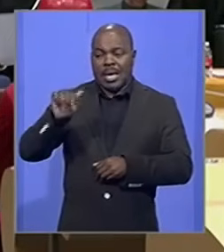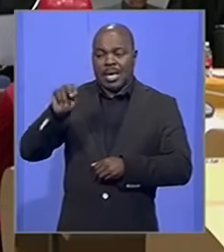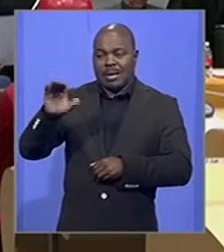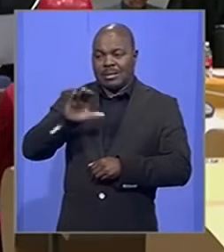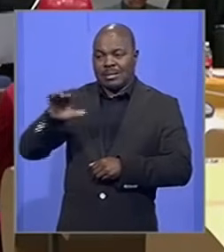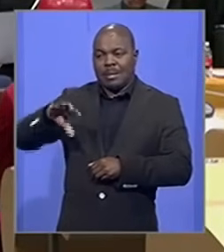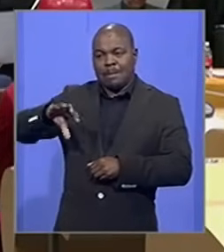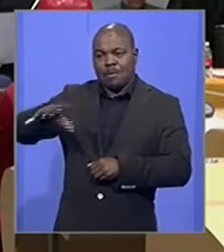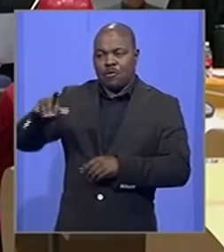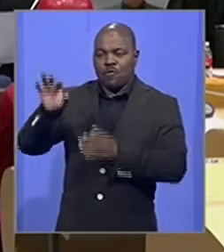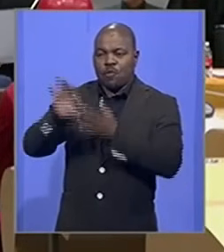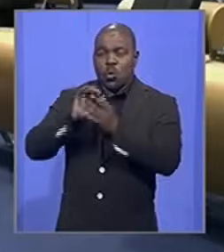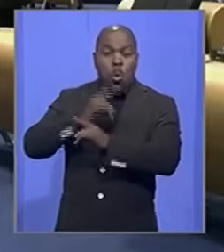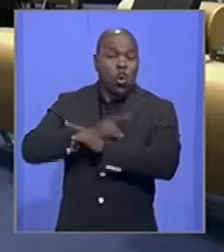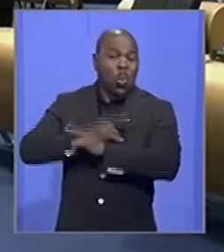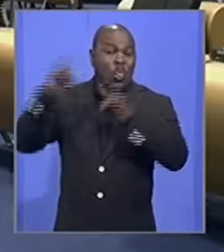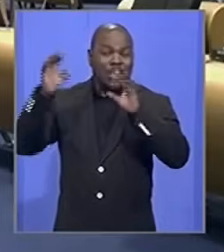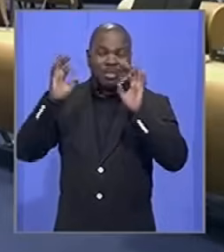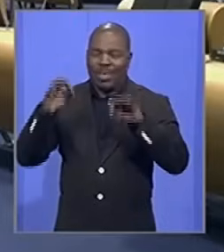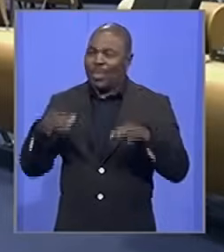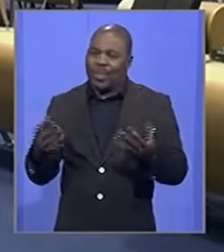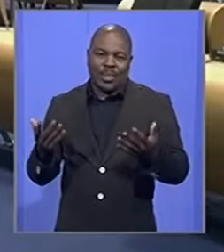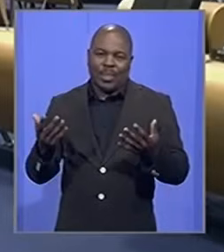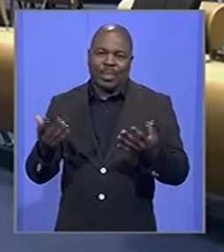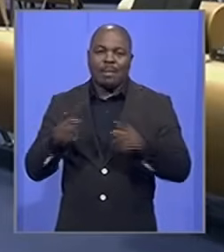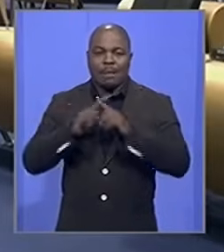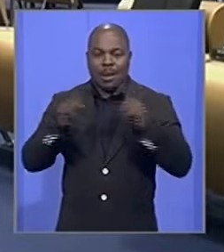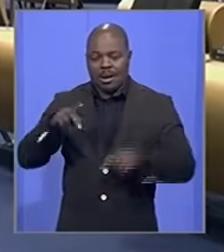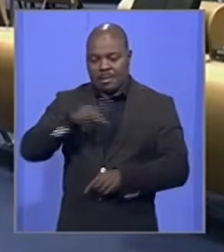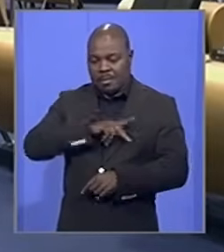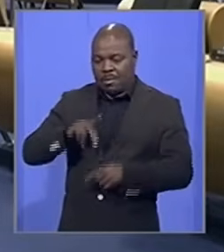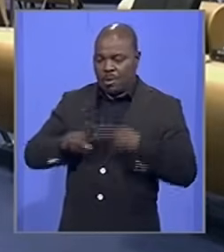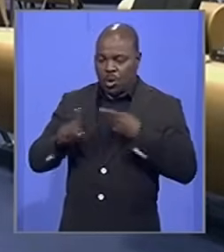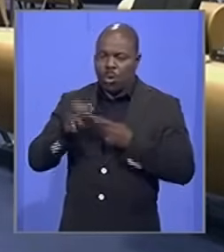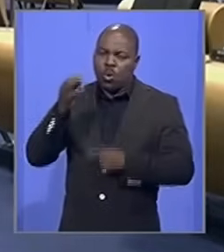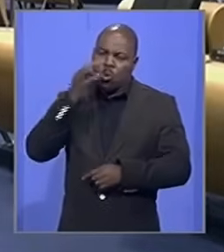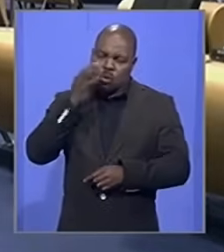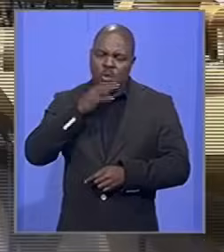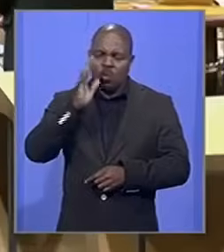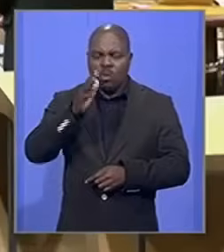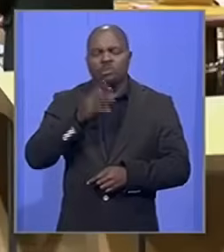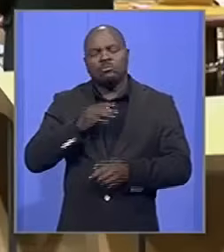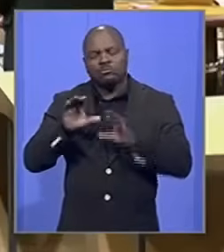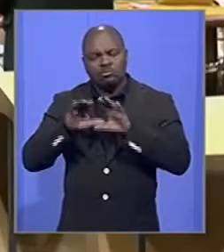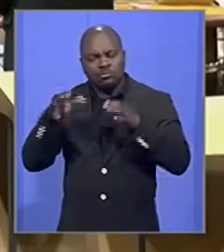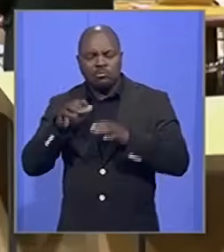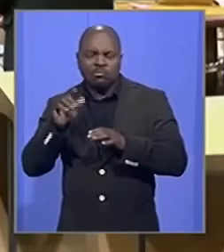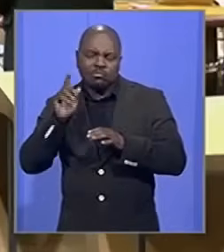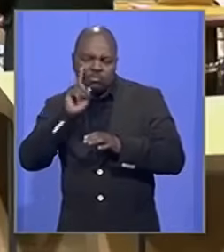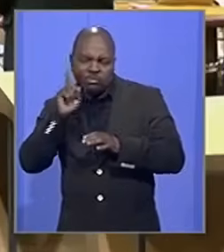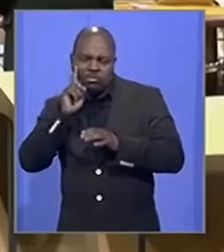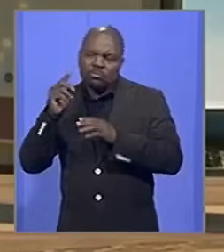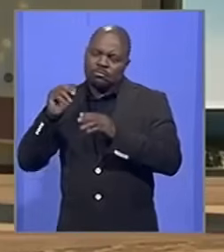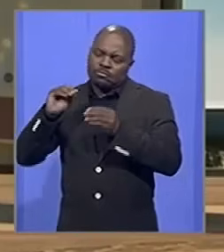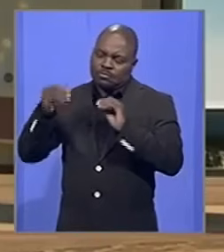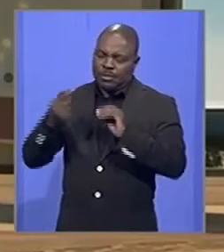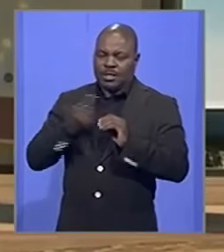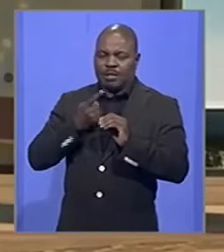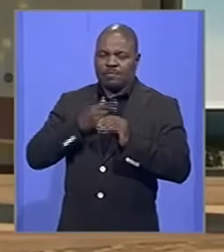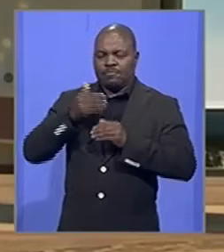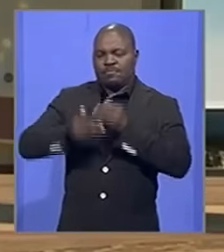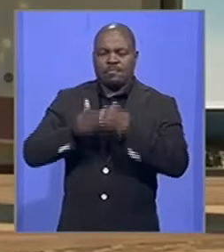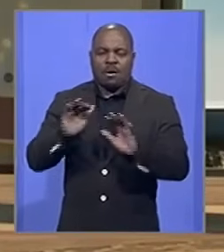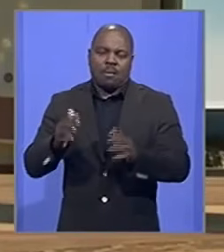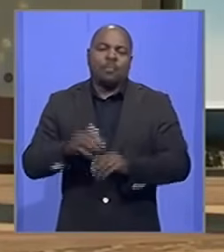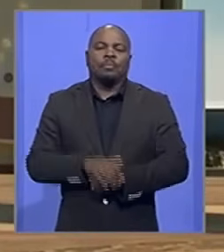tsa province ka hohle, mme tonakgolo o re mokga o tla lekola tshebetso ya ona ho lokisa diphoso. Thabiso